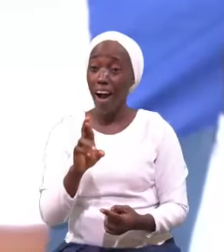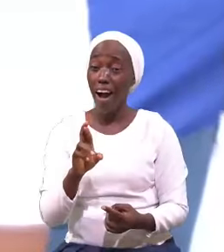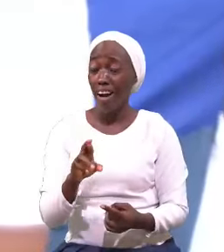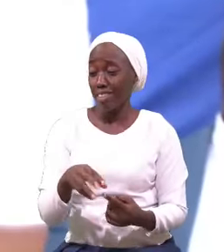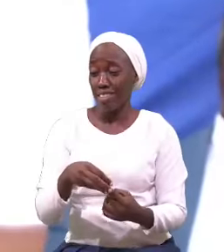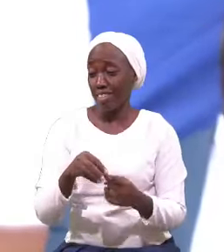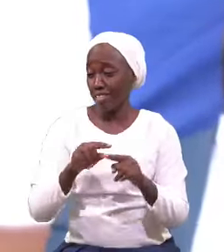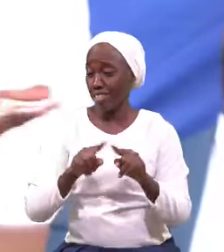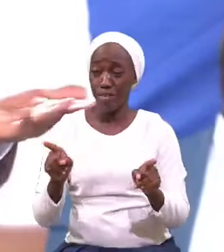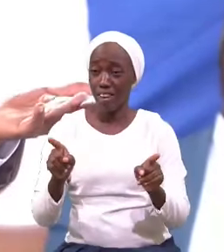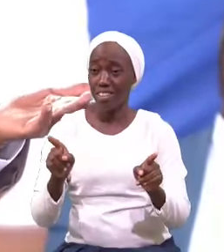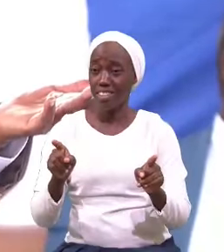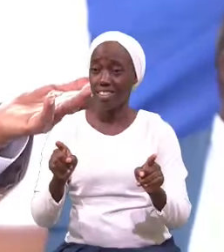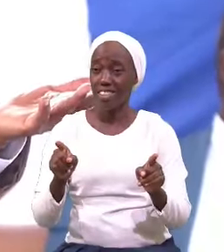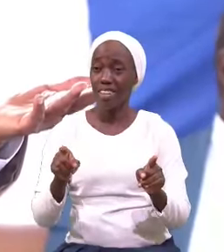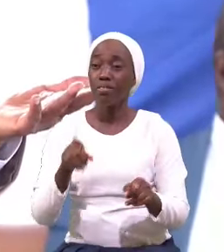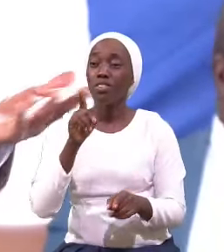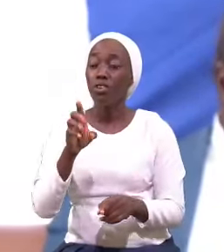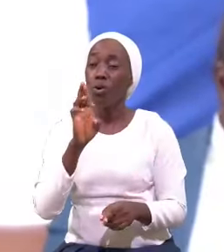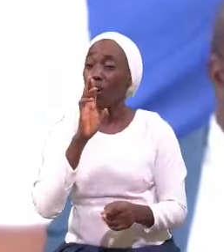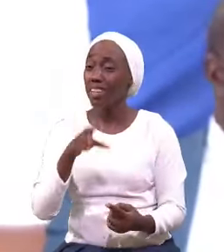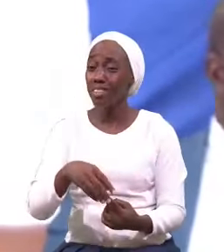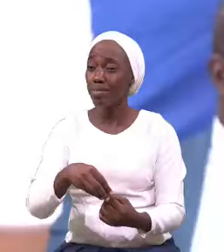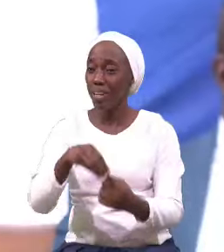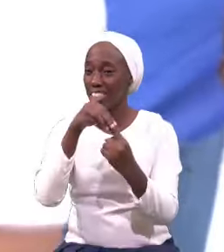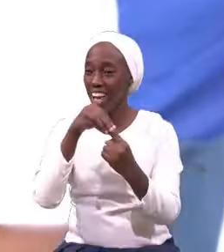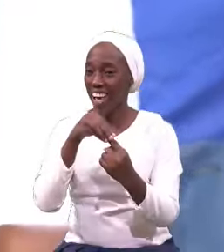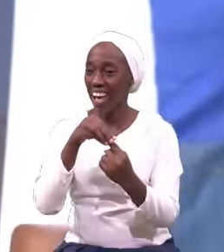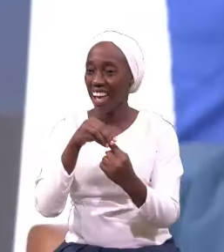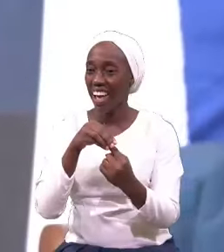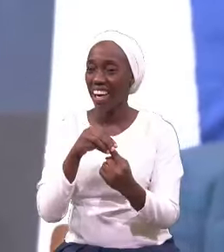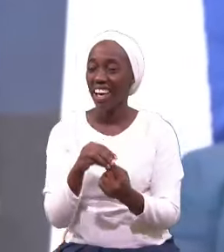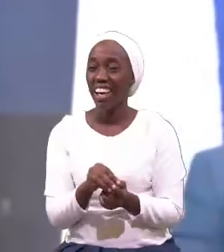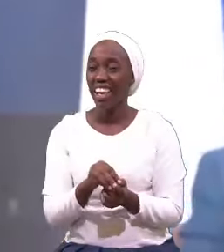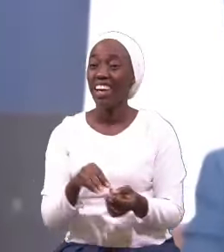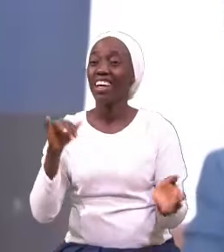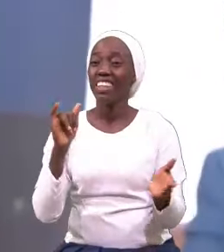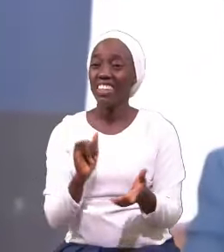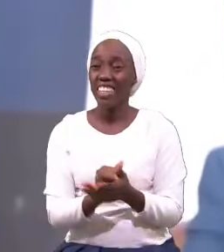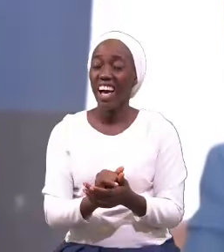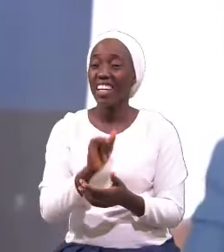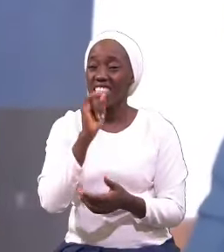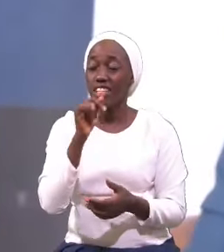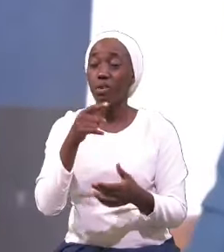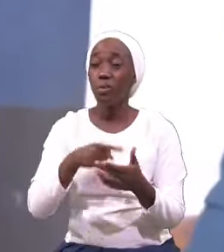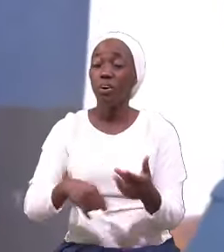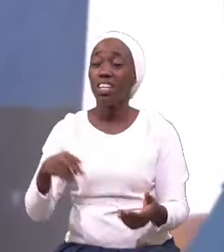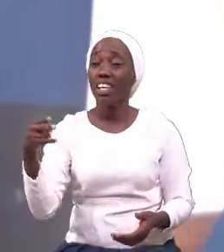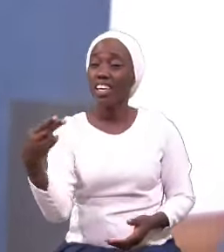significant. You are peculiar. That's what Ezekiel